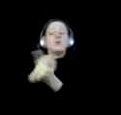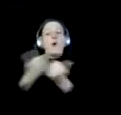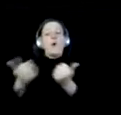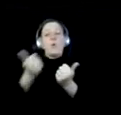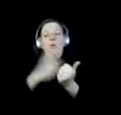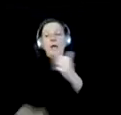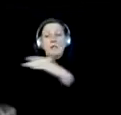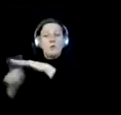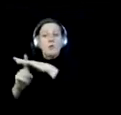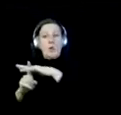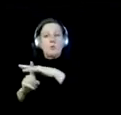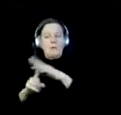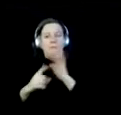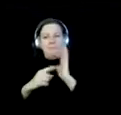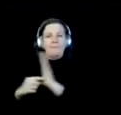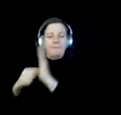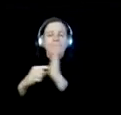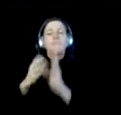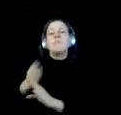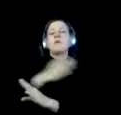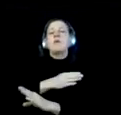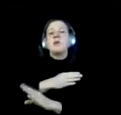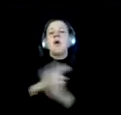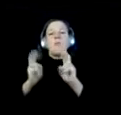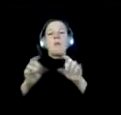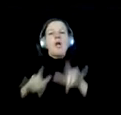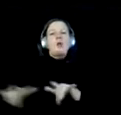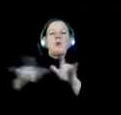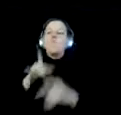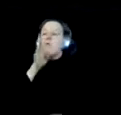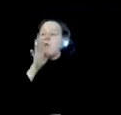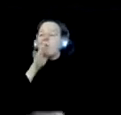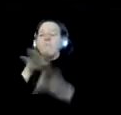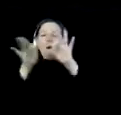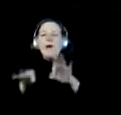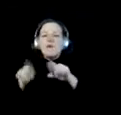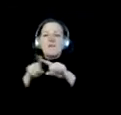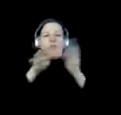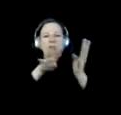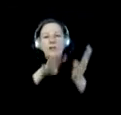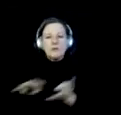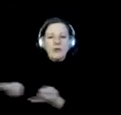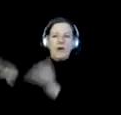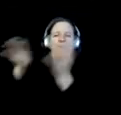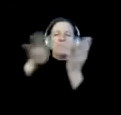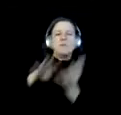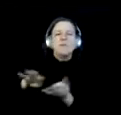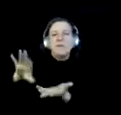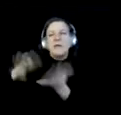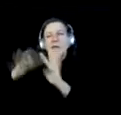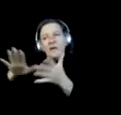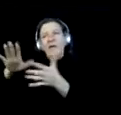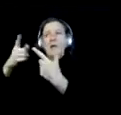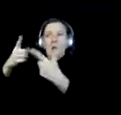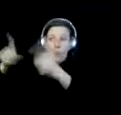a pre-recorded voiceover that describes it as it comes in, which sort of half worked and half didn't. And I think that was something